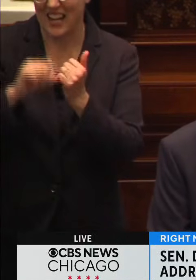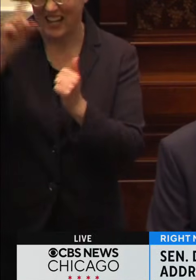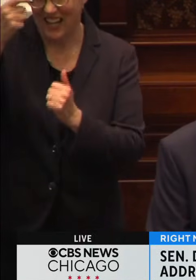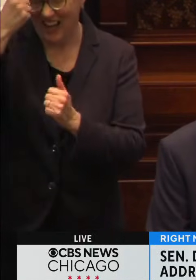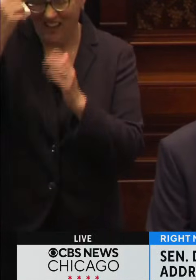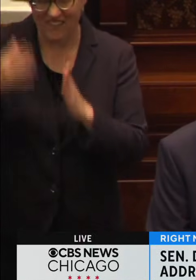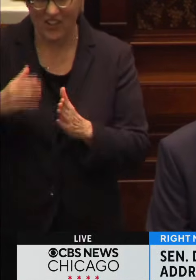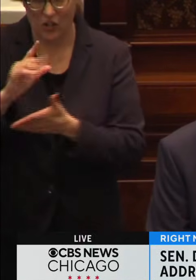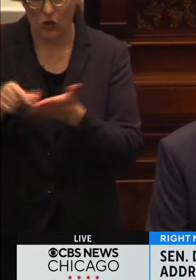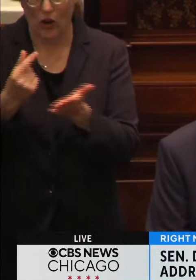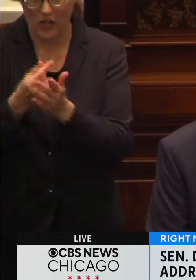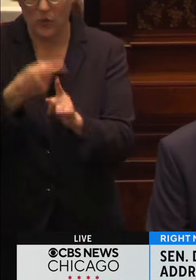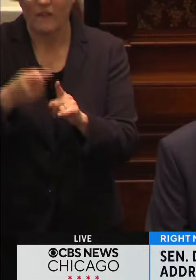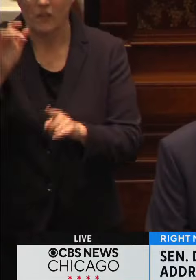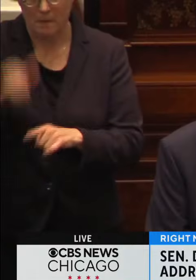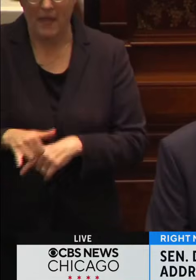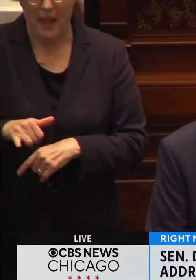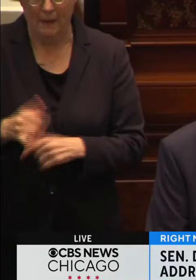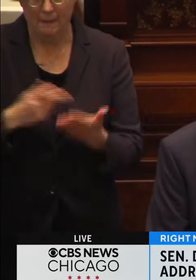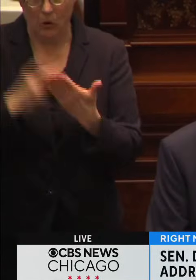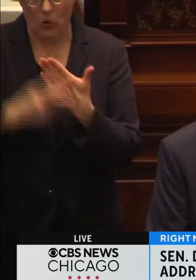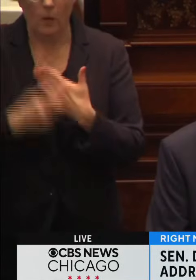I Will program.